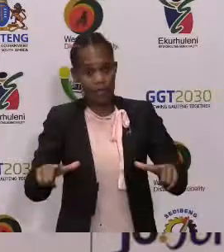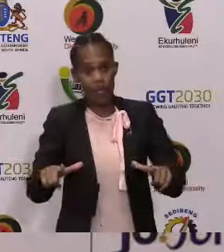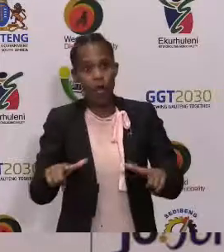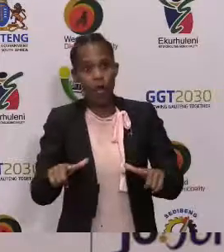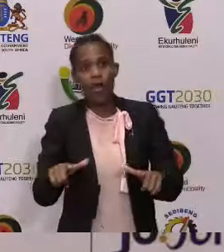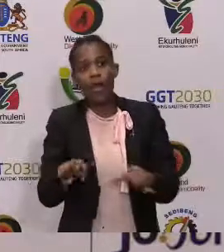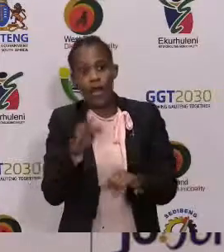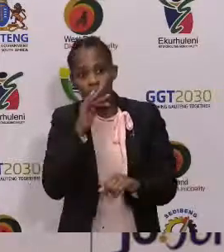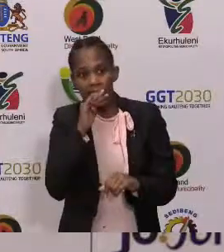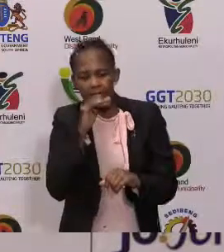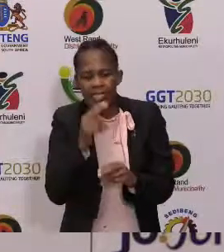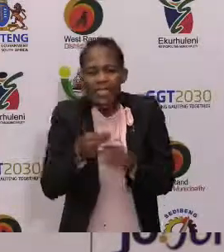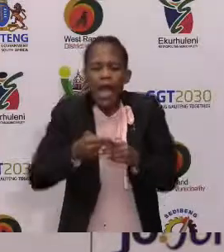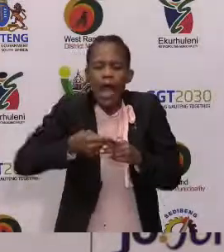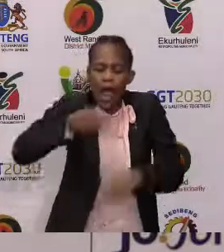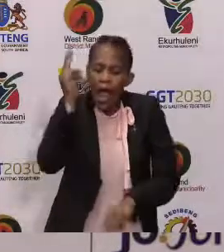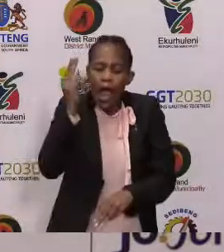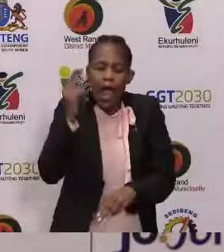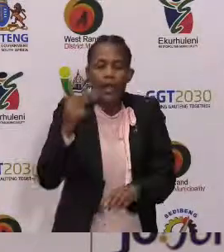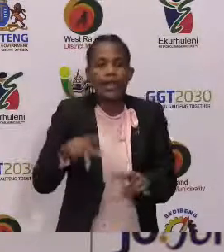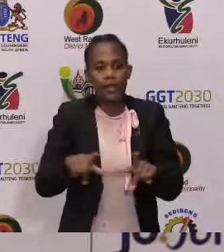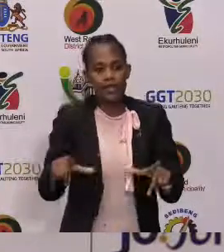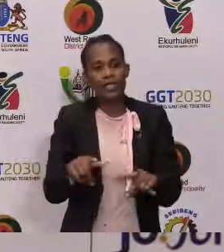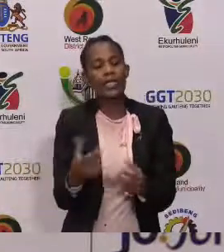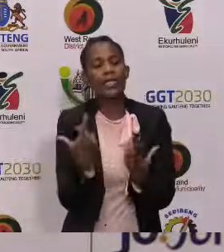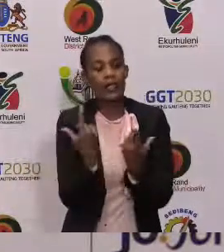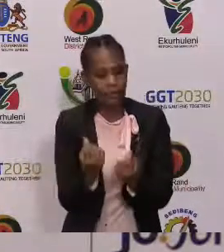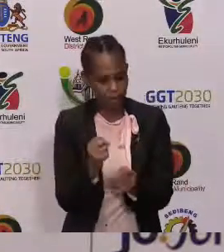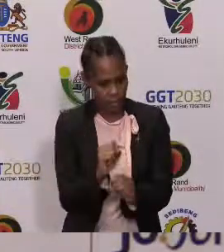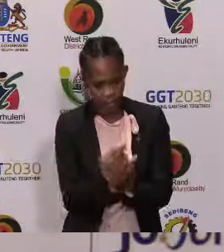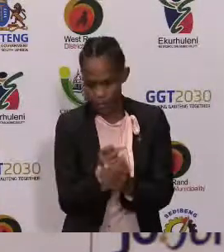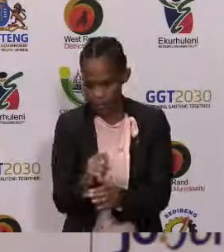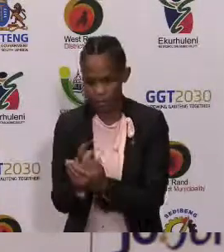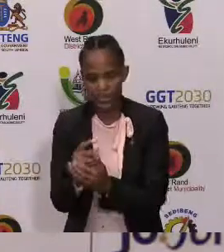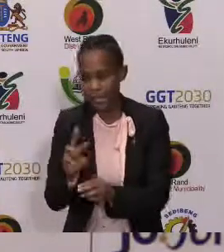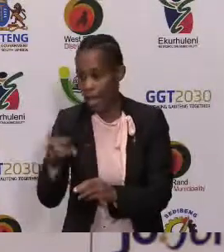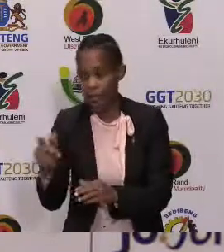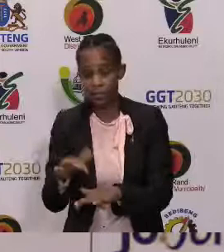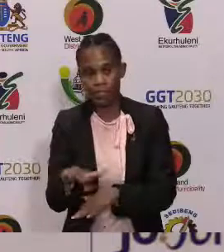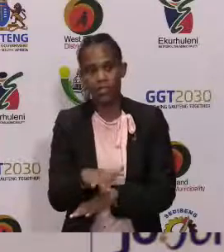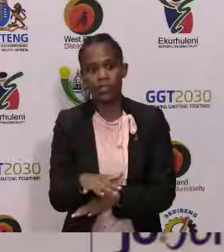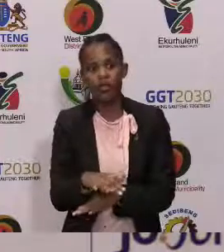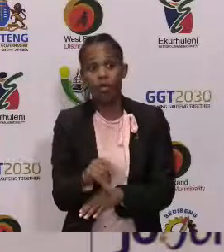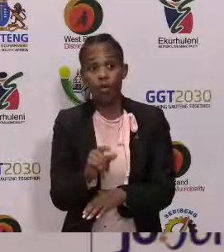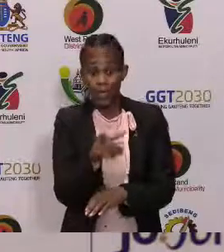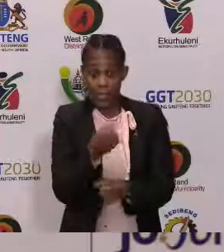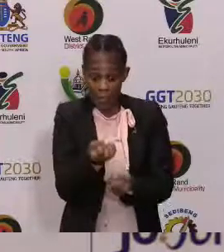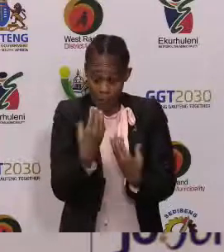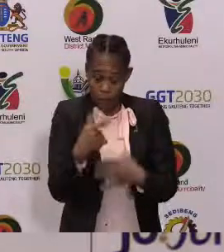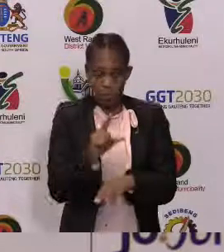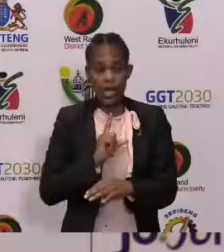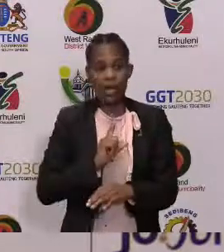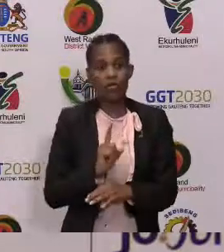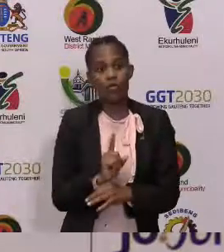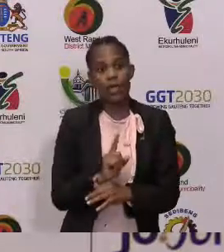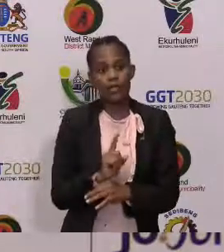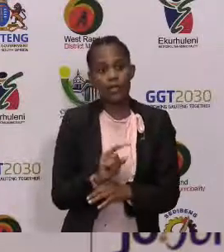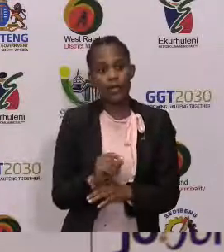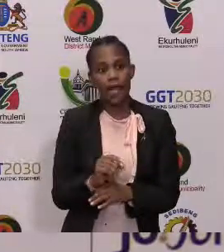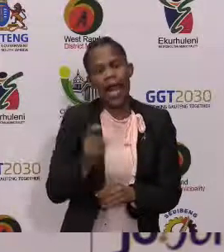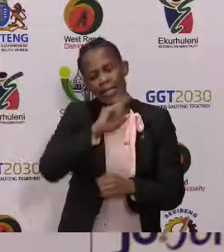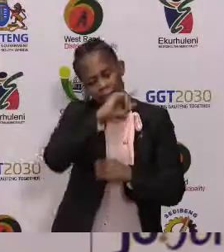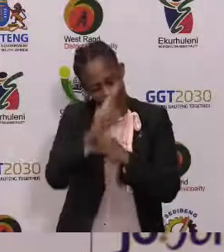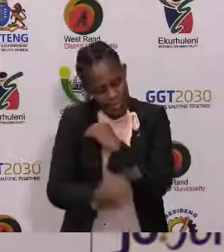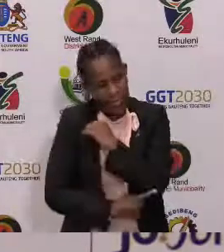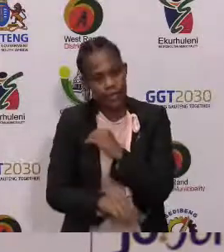where there's much higher infection taking place. Now, what this tells us is that until the 9th of January